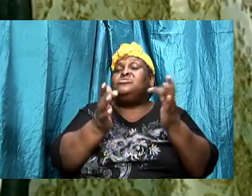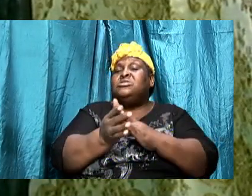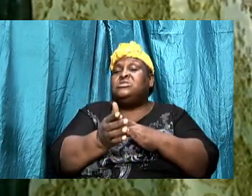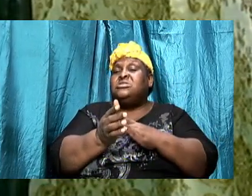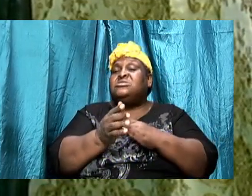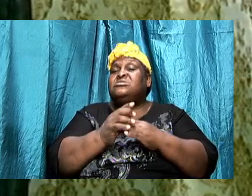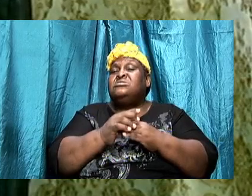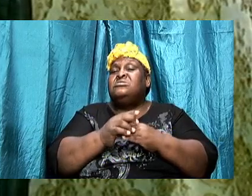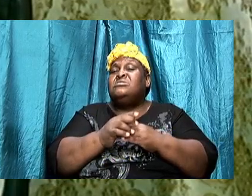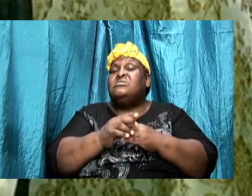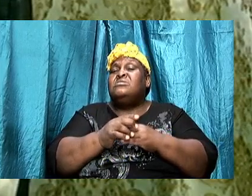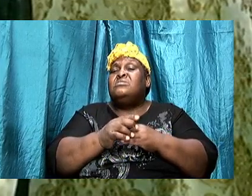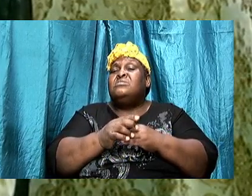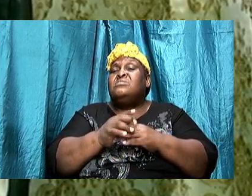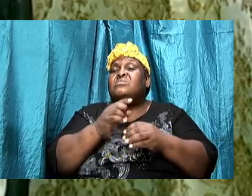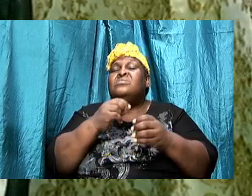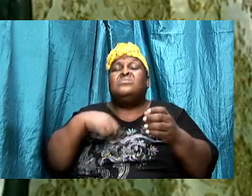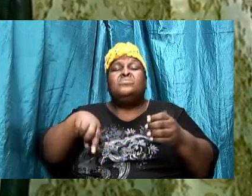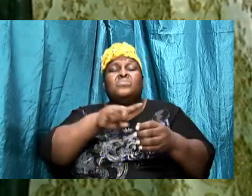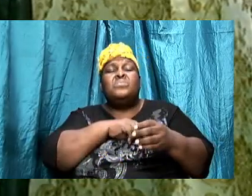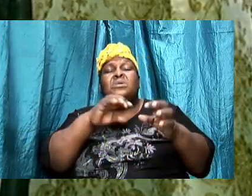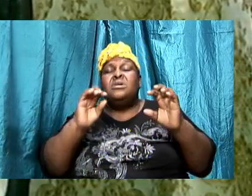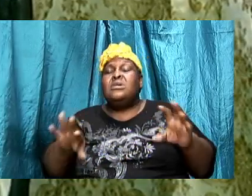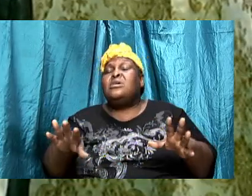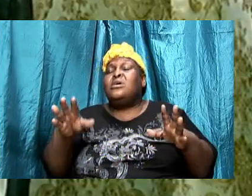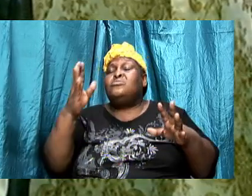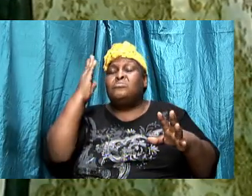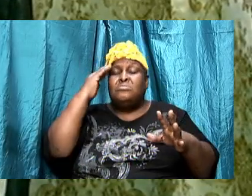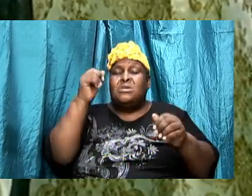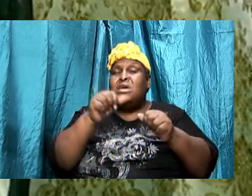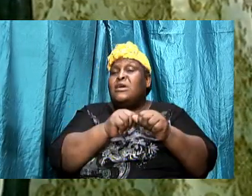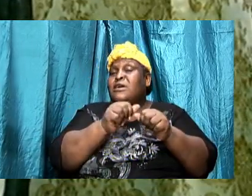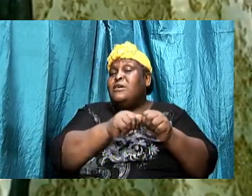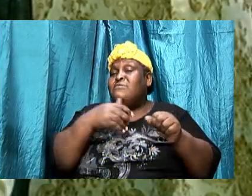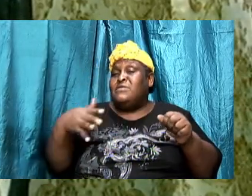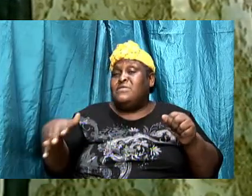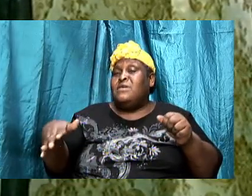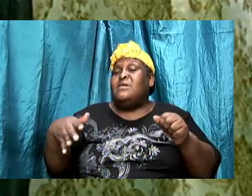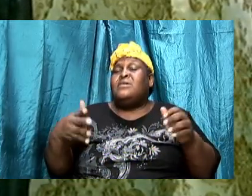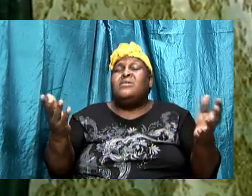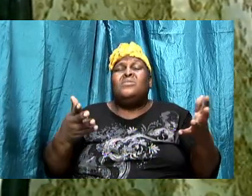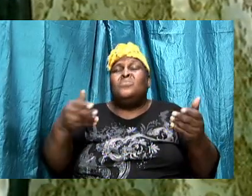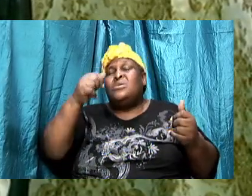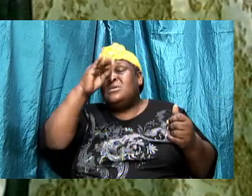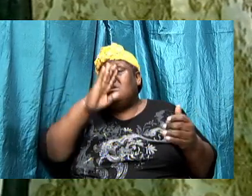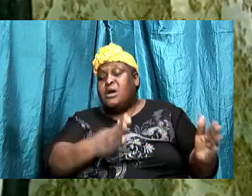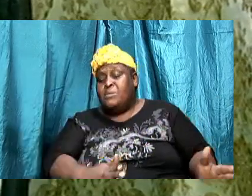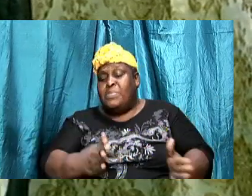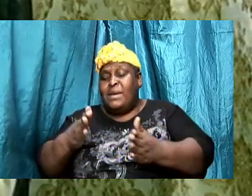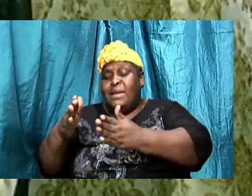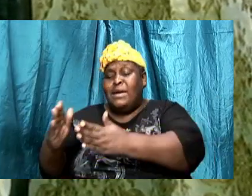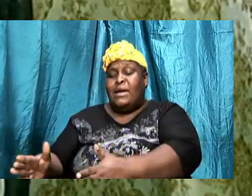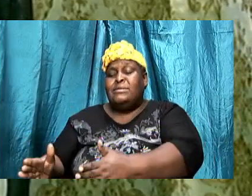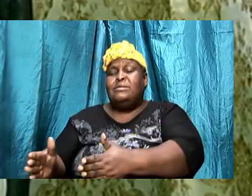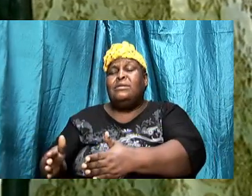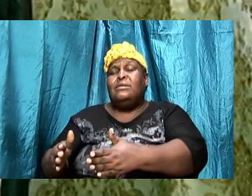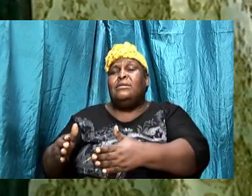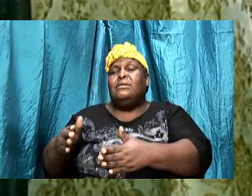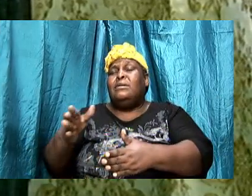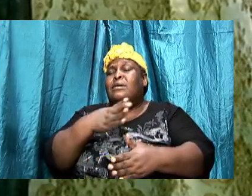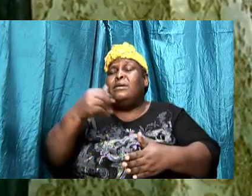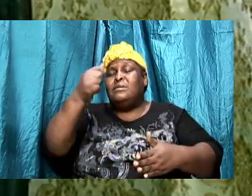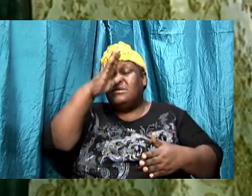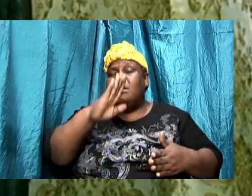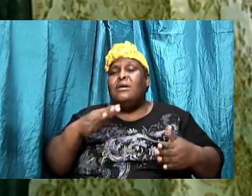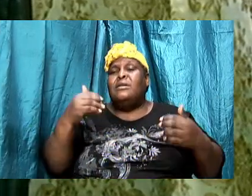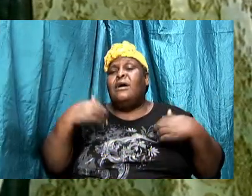Christ, but we can know everything about what God has planned and what God has in store for us. And he